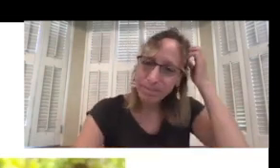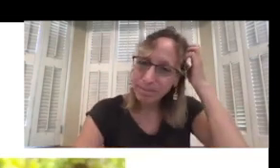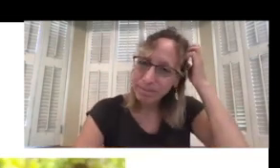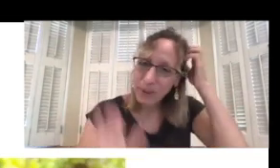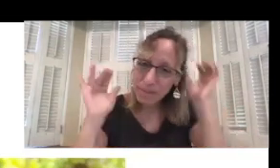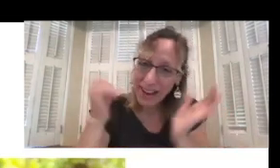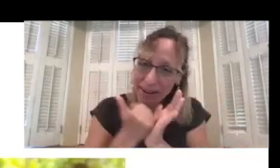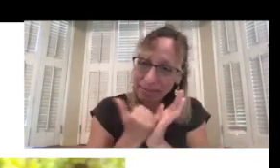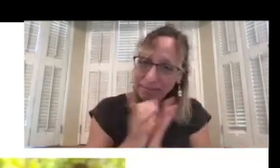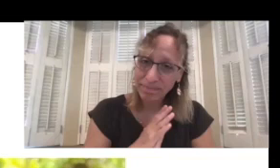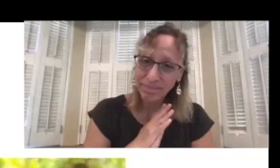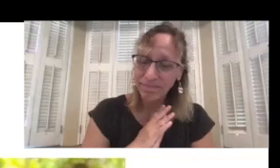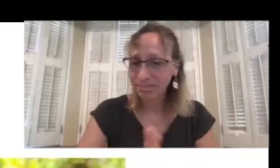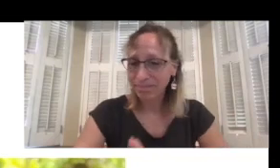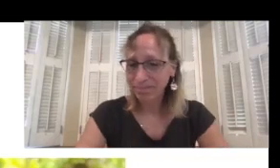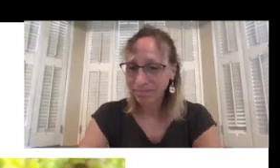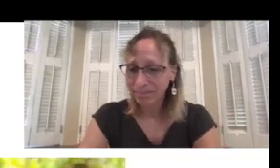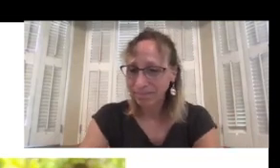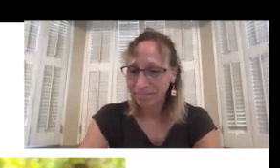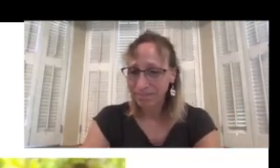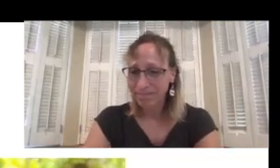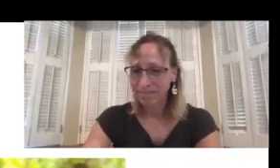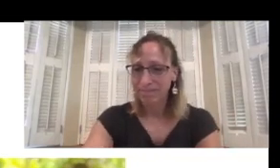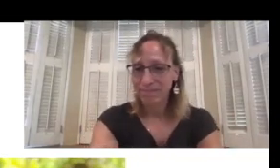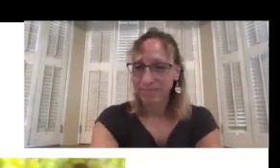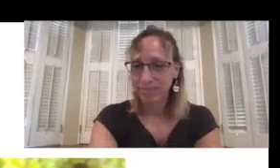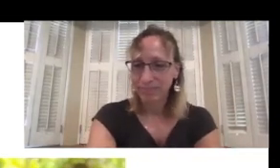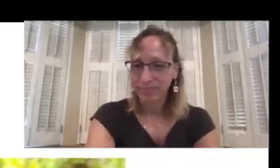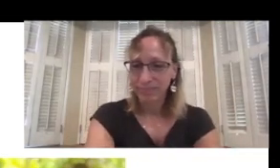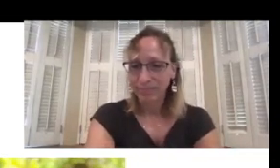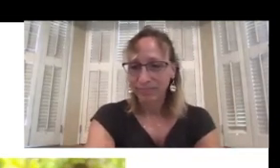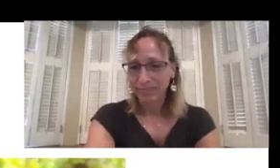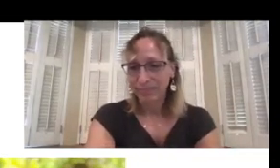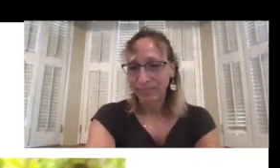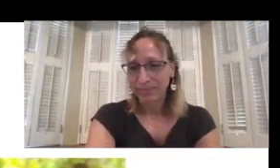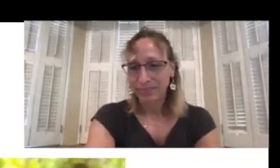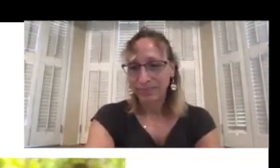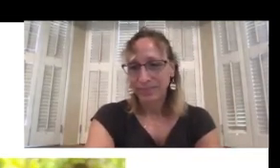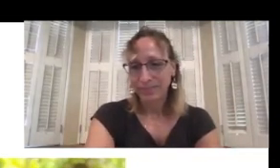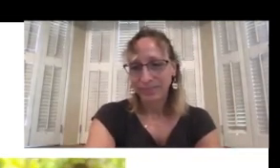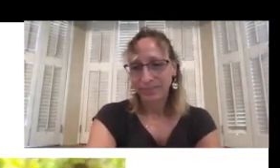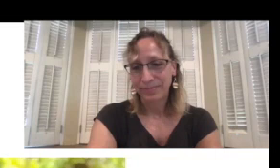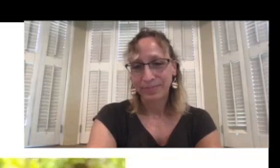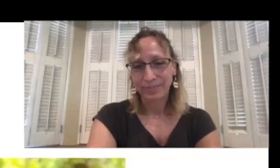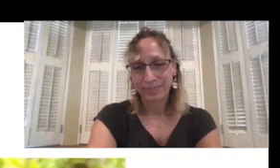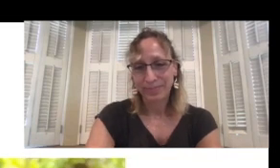needs and provides additional support. So I would encourage everybody to use that. Hopefully that helps.